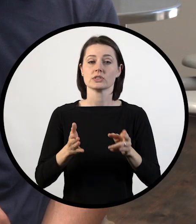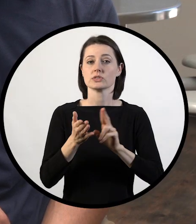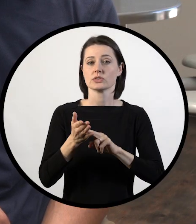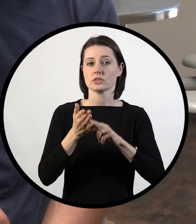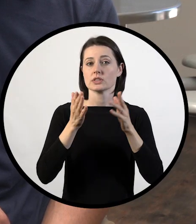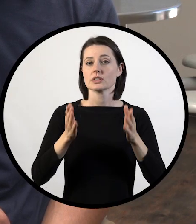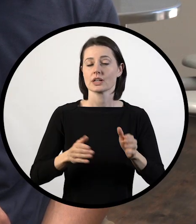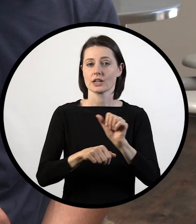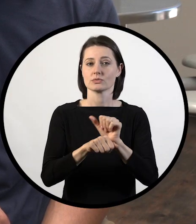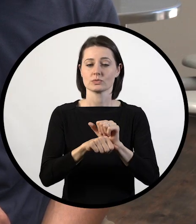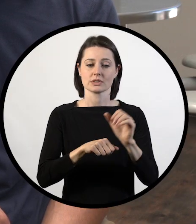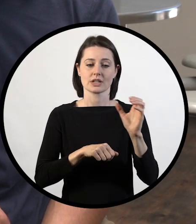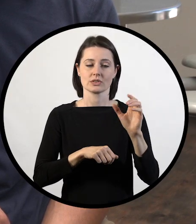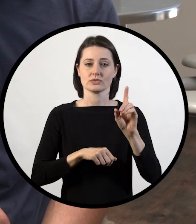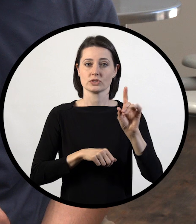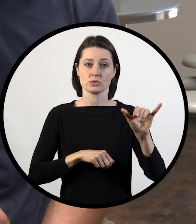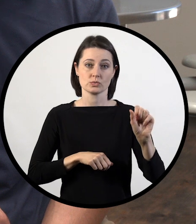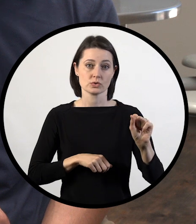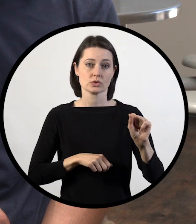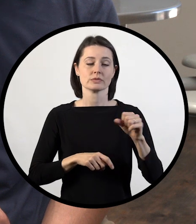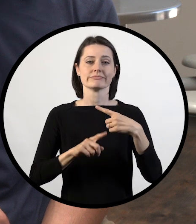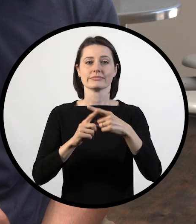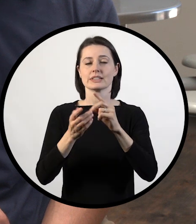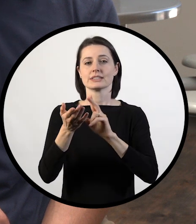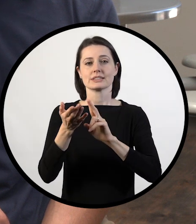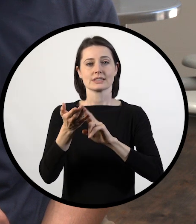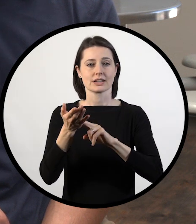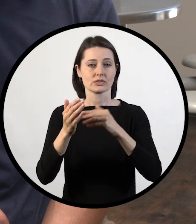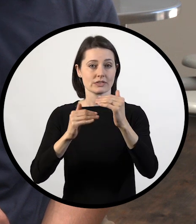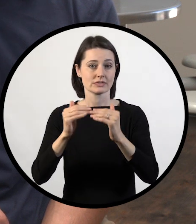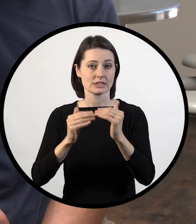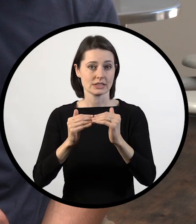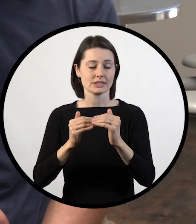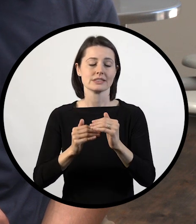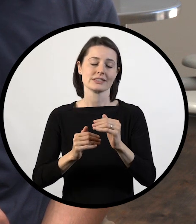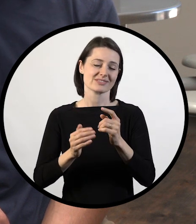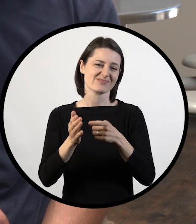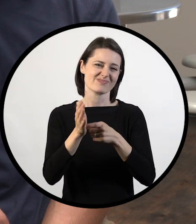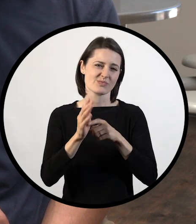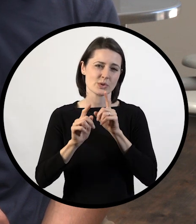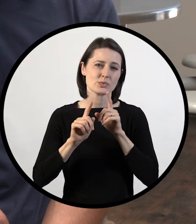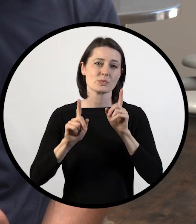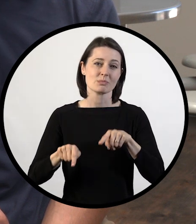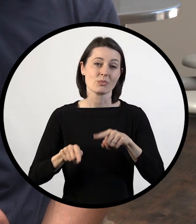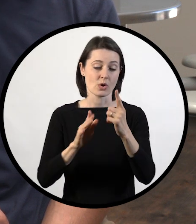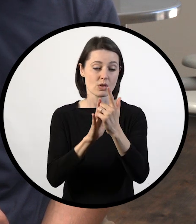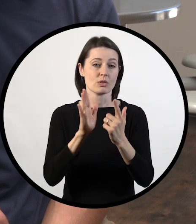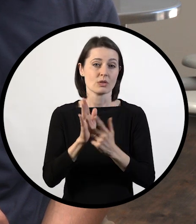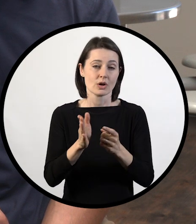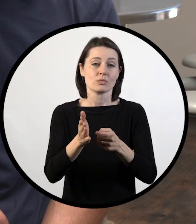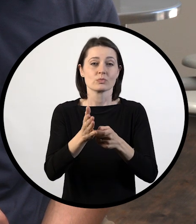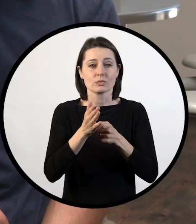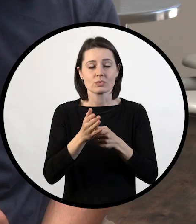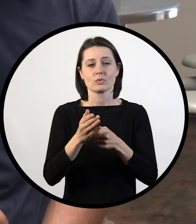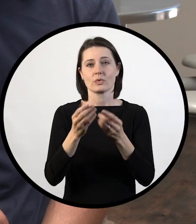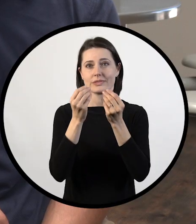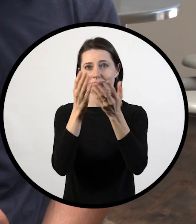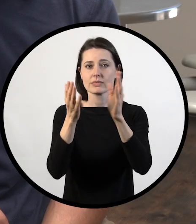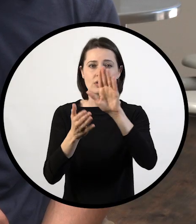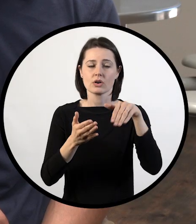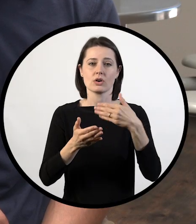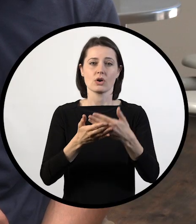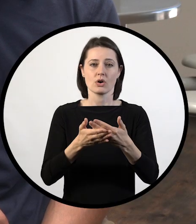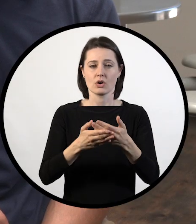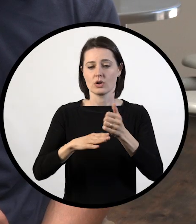and contractors of the Colorado Division of Youth Services and Contract Facilities are mandatory reporters who are required by law